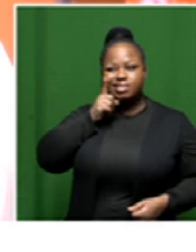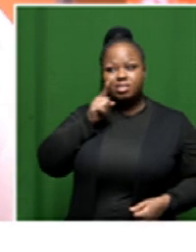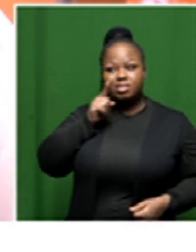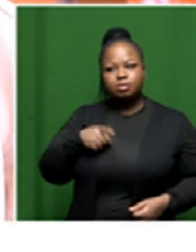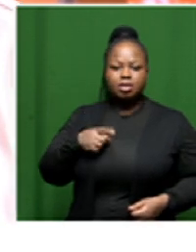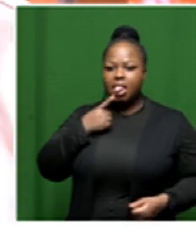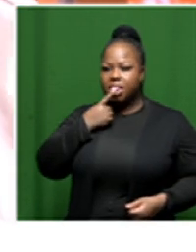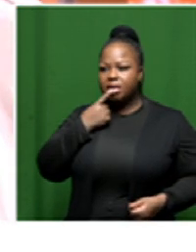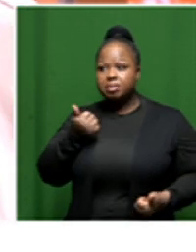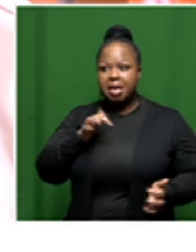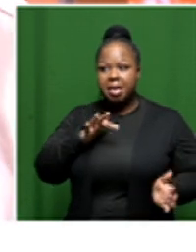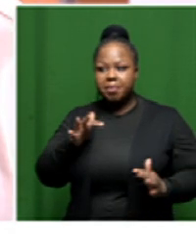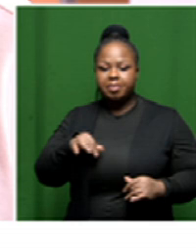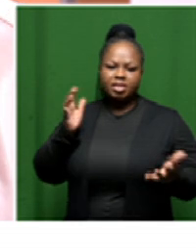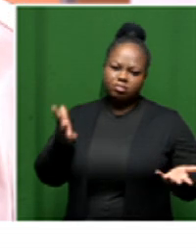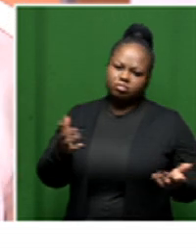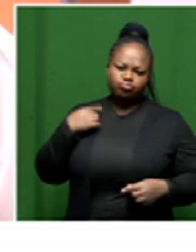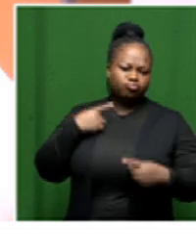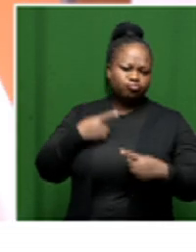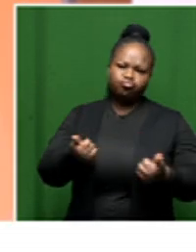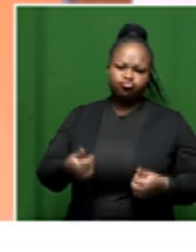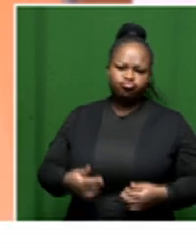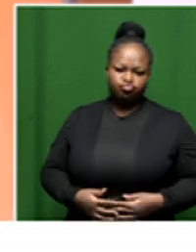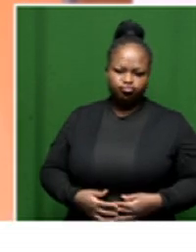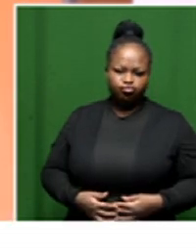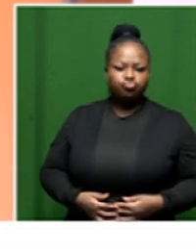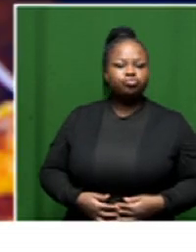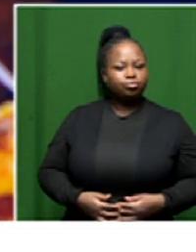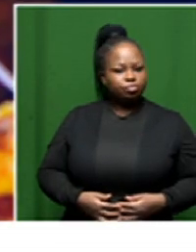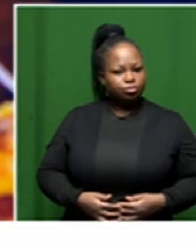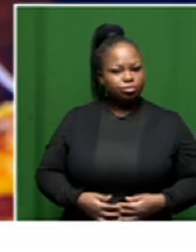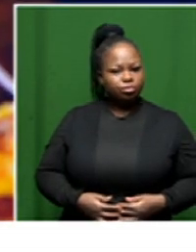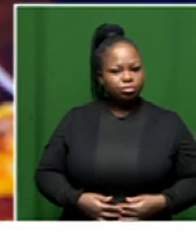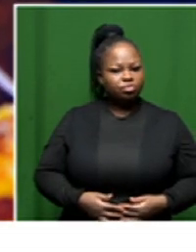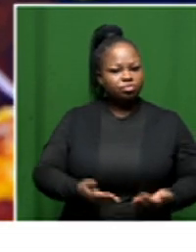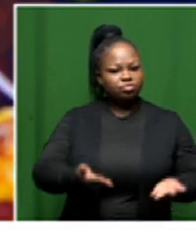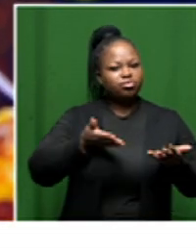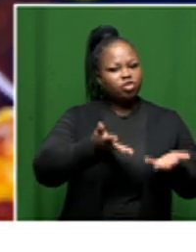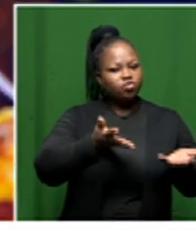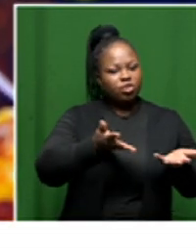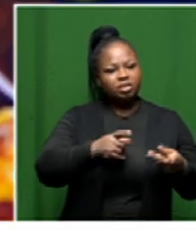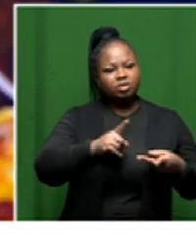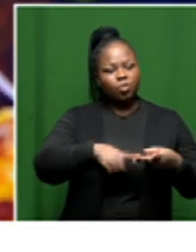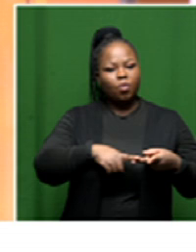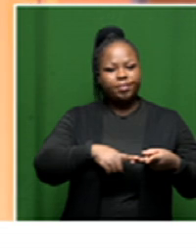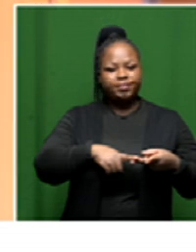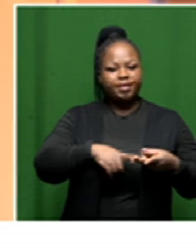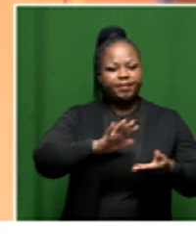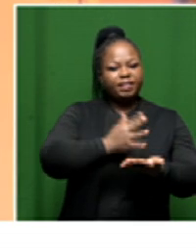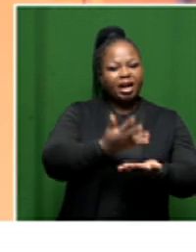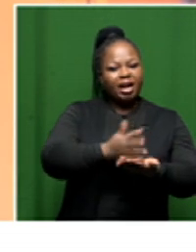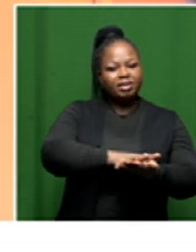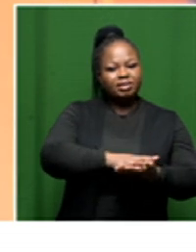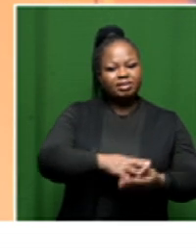out, you know. And I mean, we so far we're surviving. Okay. Yeah. Grilled or fried? What tickles your fancy? I